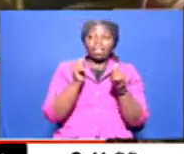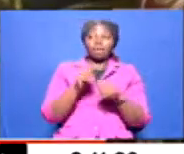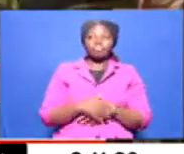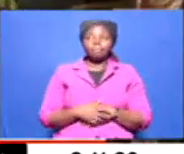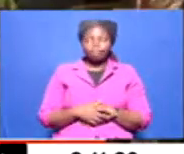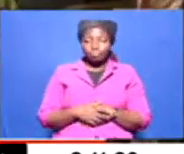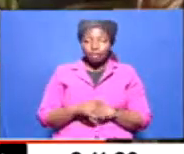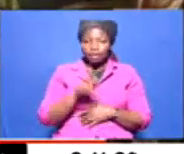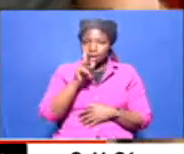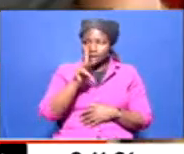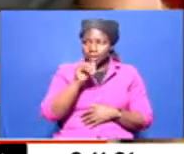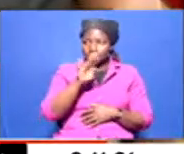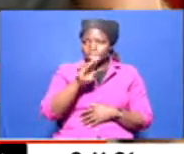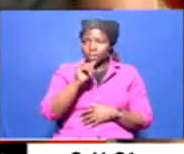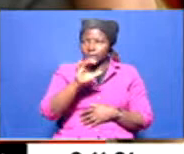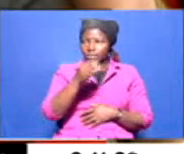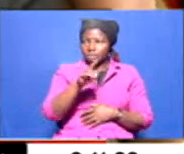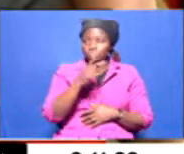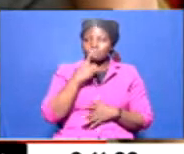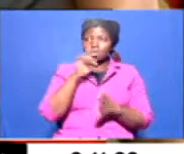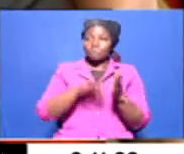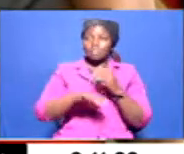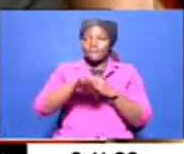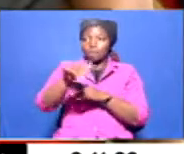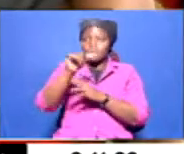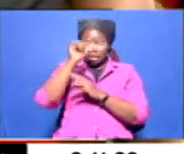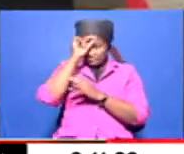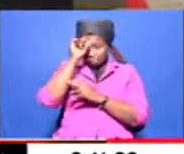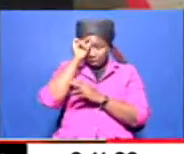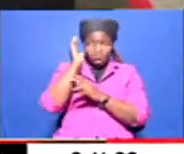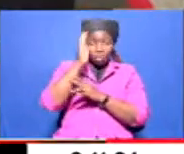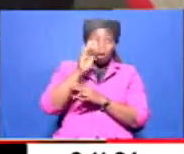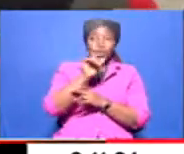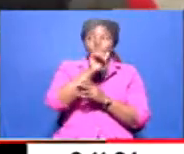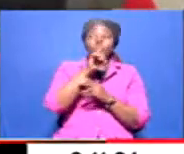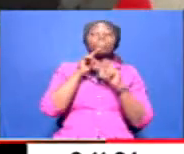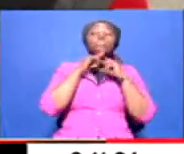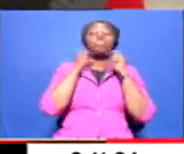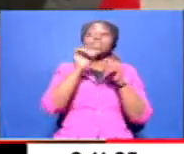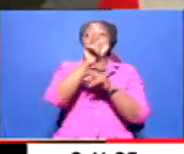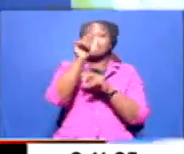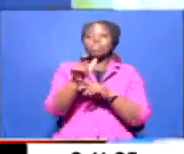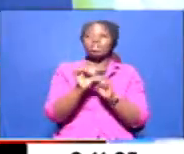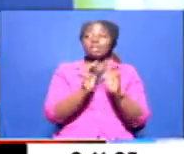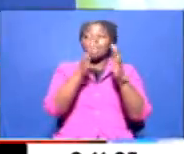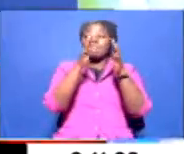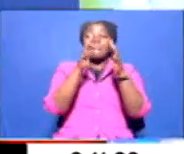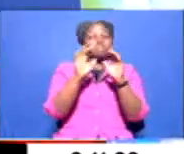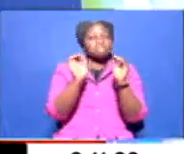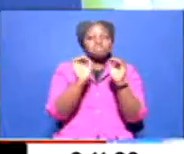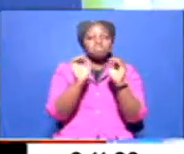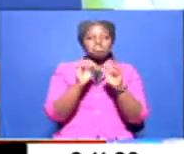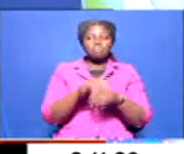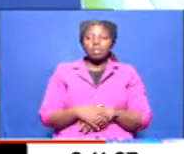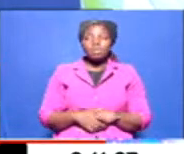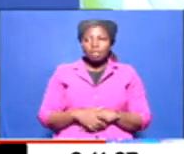Kibicho said county governments will not be allowed to host regional celebrations in this year's edition. Broken our